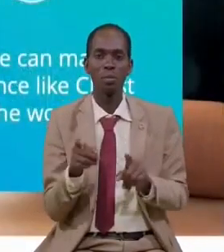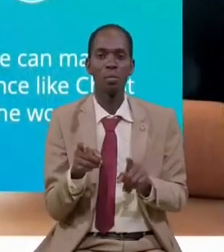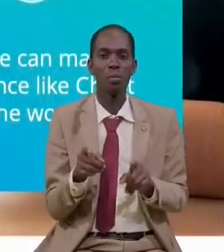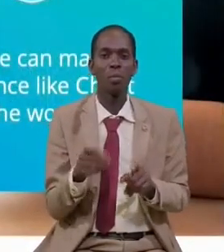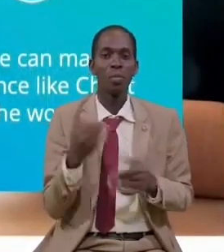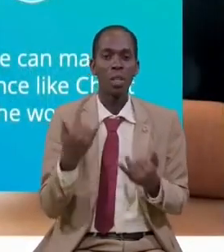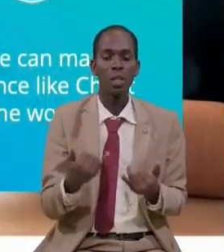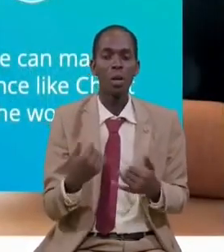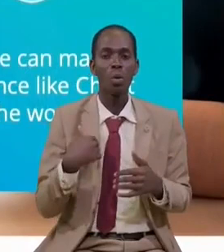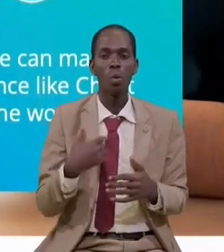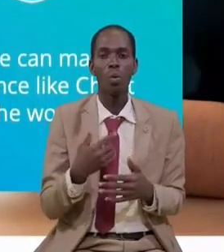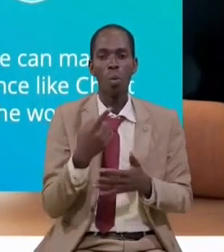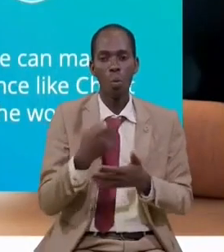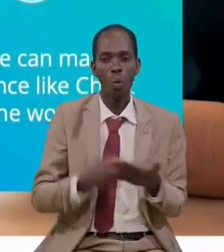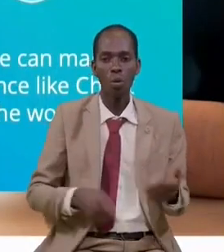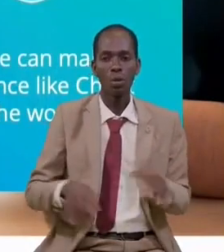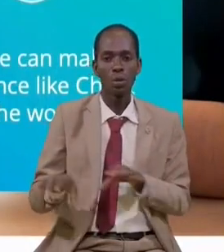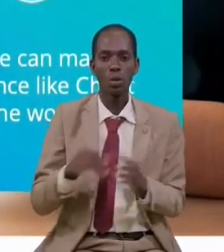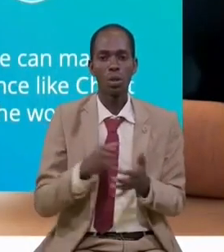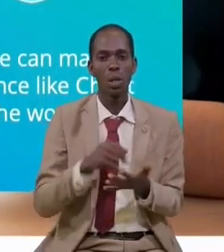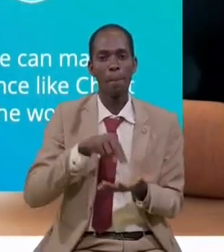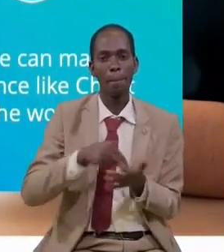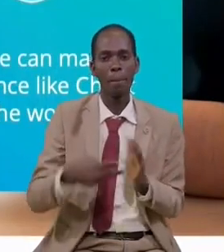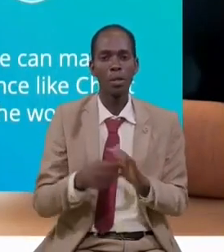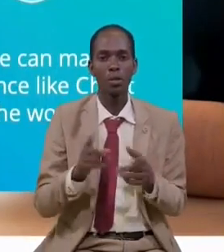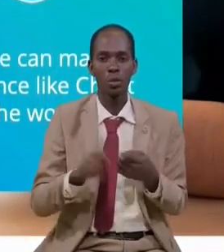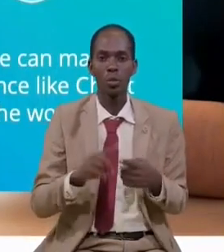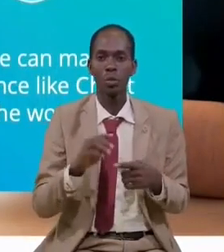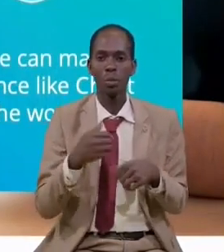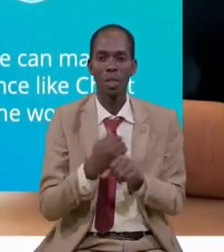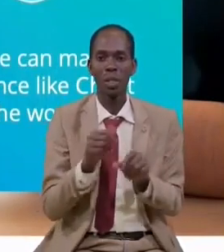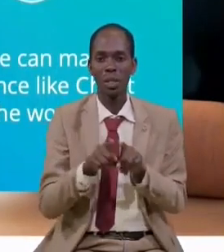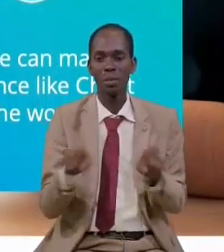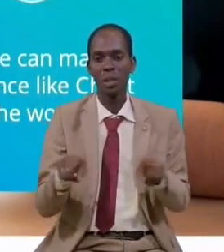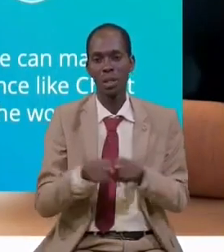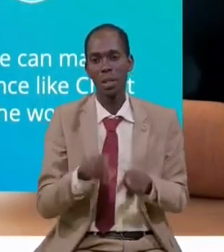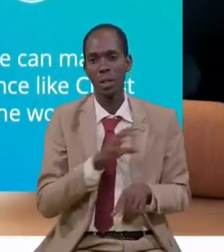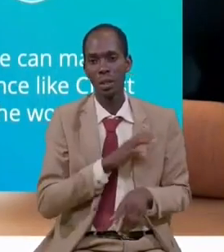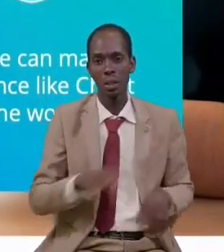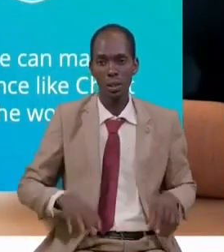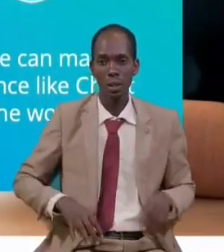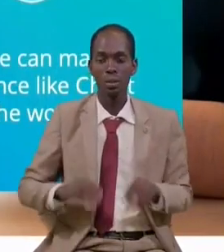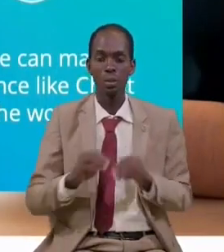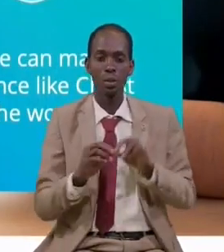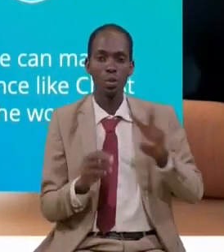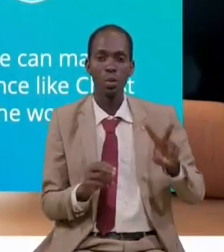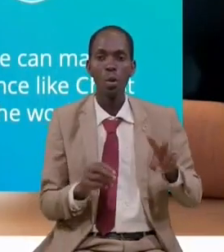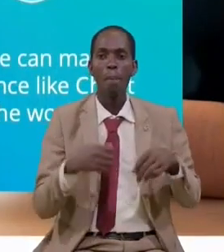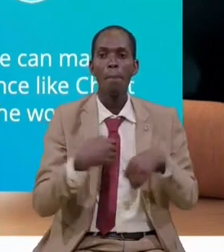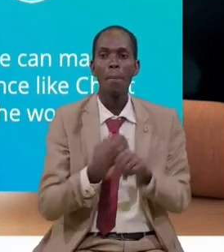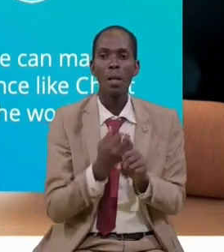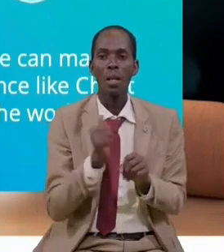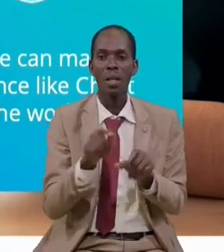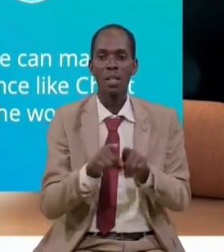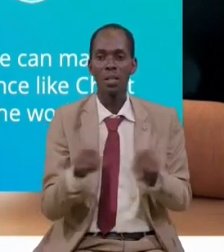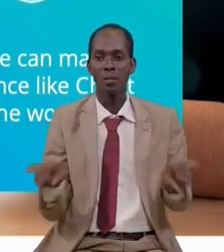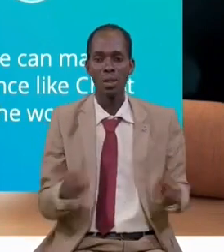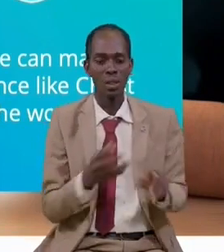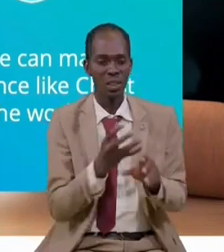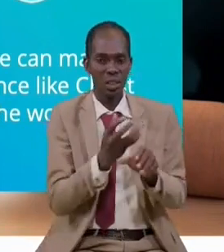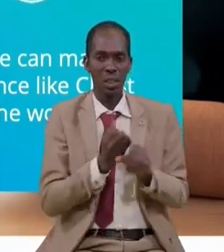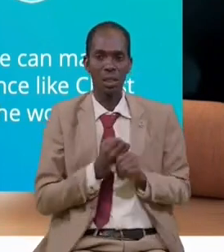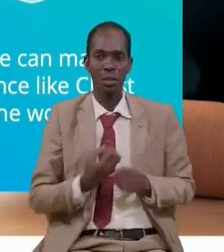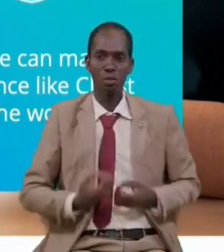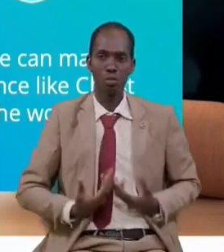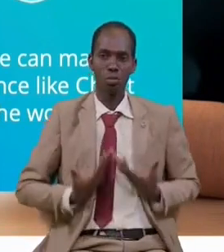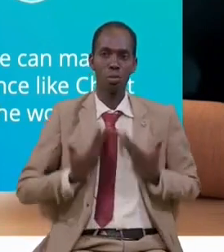it mean to make a difference like Christ? Number two, we're going to consider making a difference, drawing inspiration from the life of